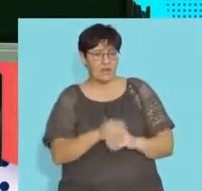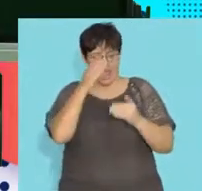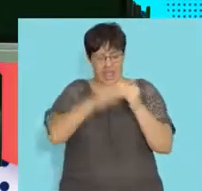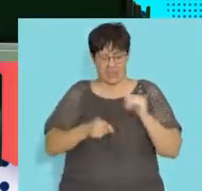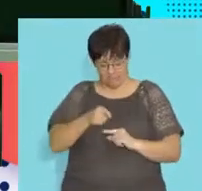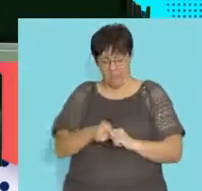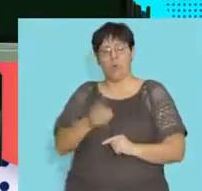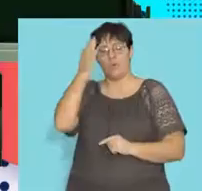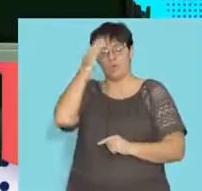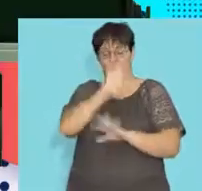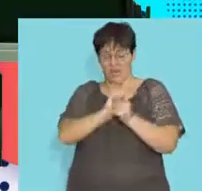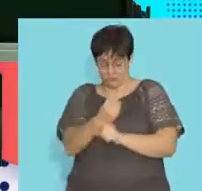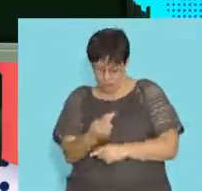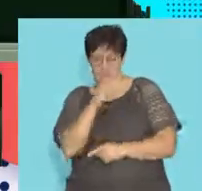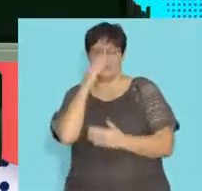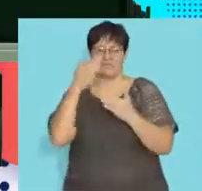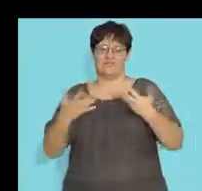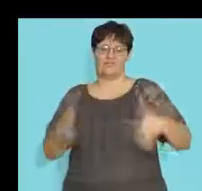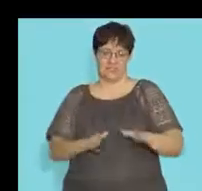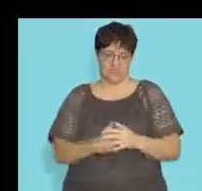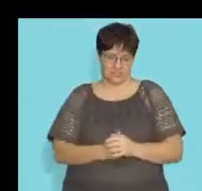that was the endpoint or not.